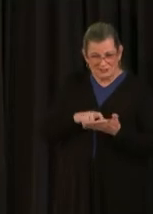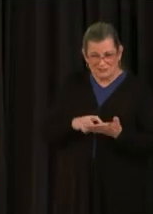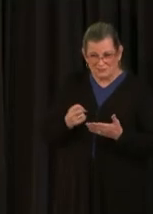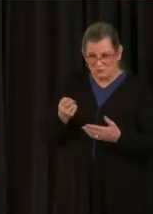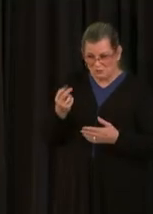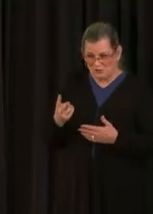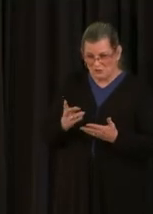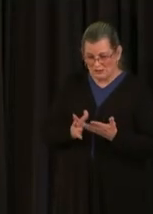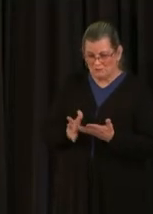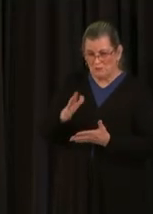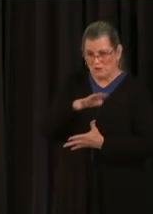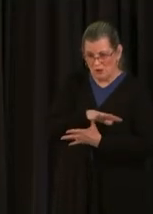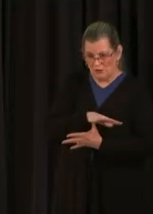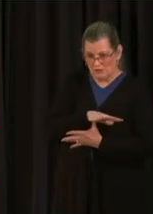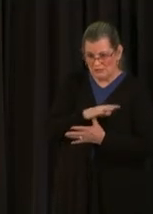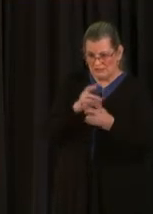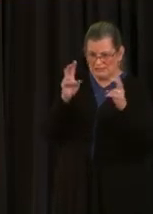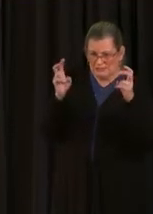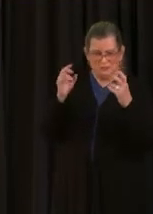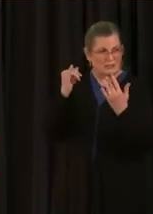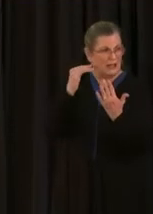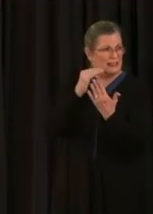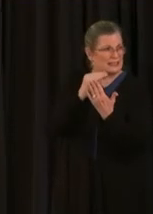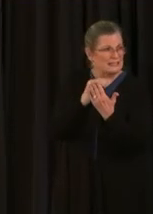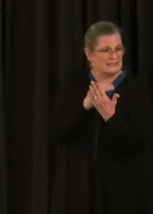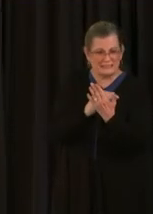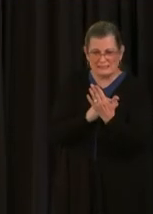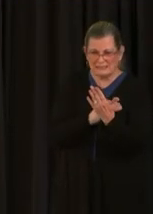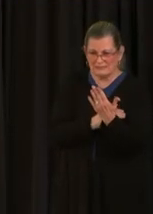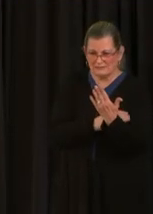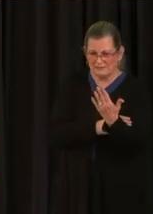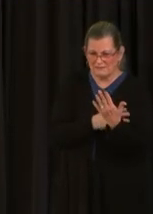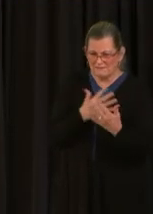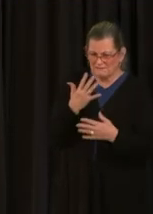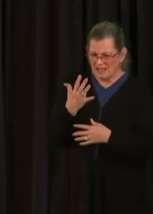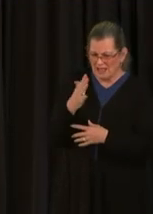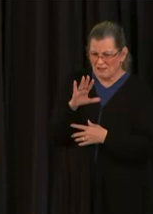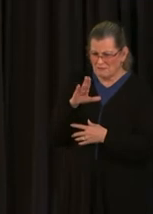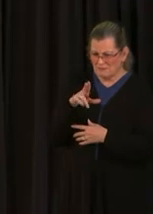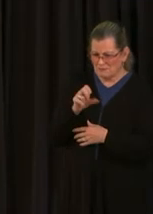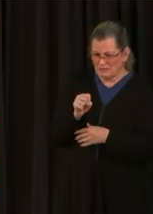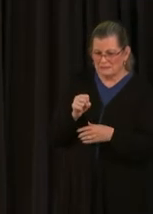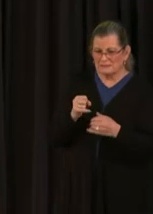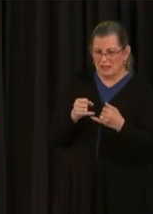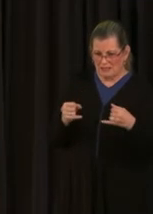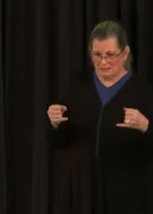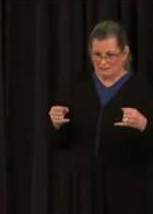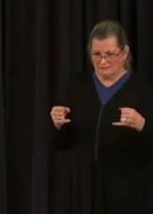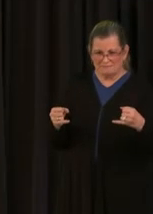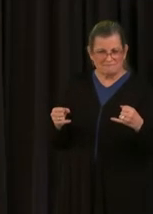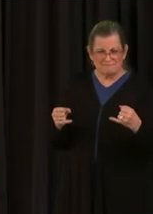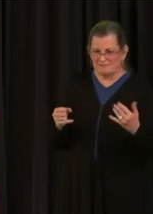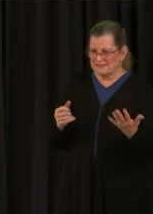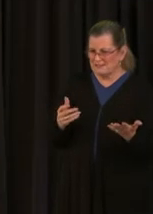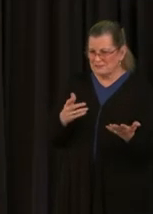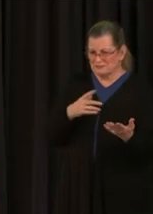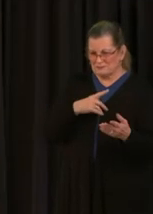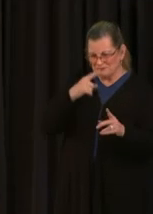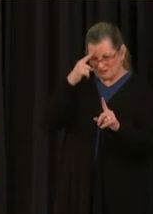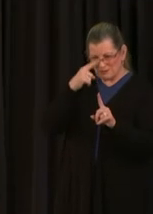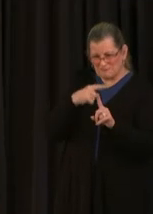and community student Safe Passage hearings just to have students share their concerns around